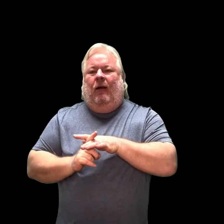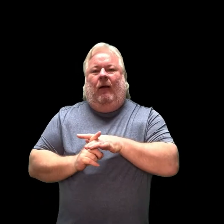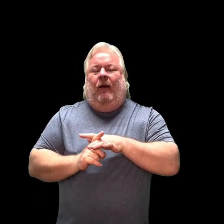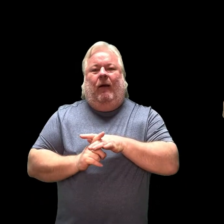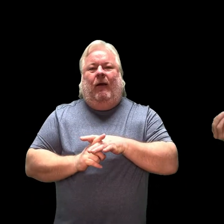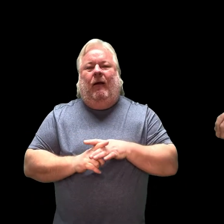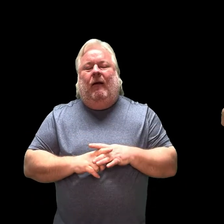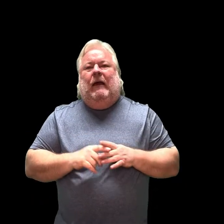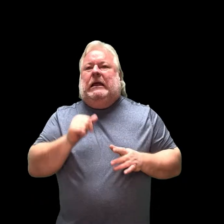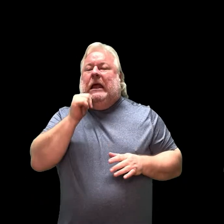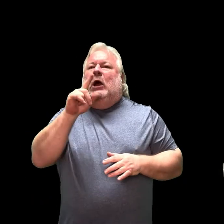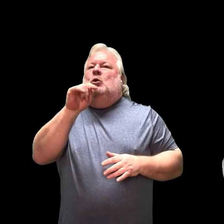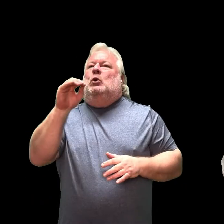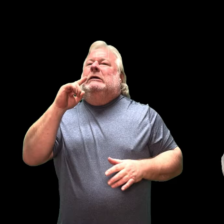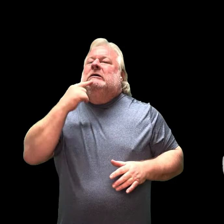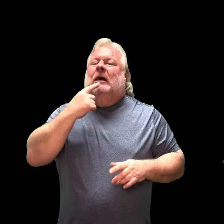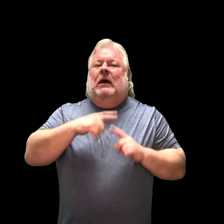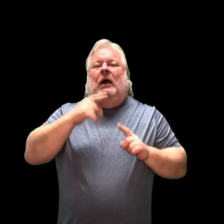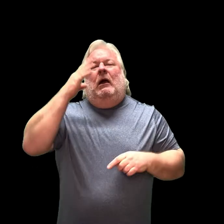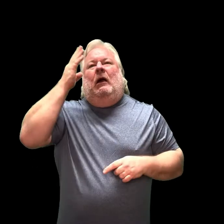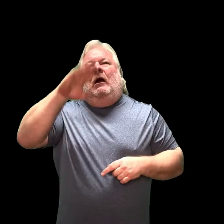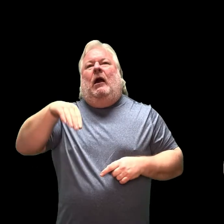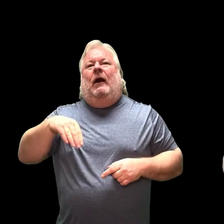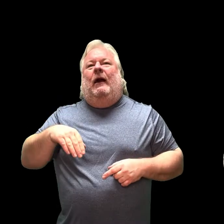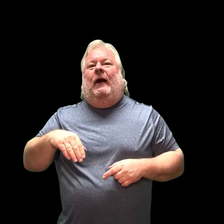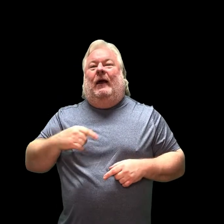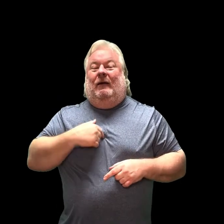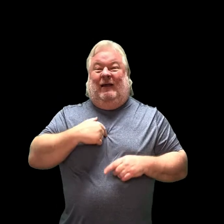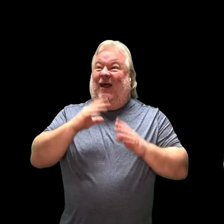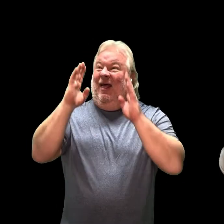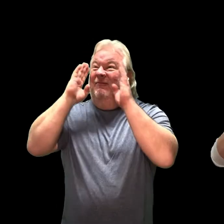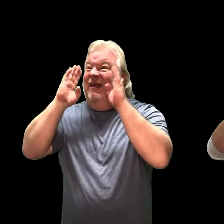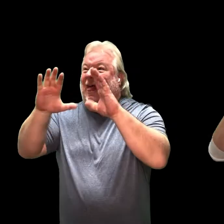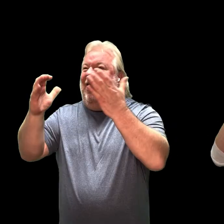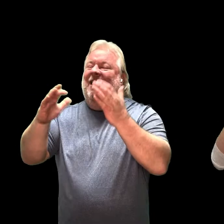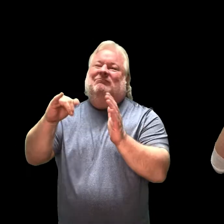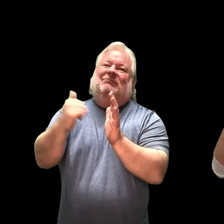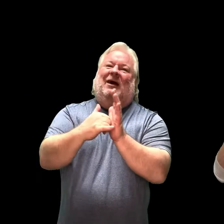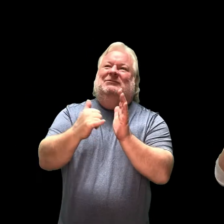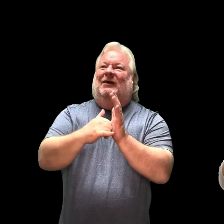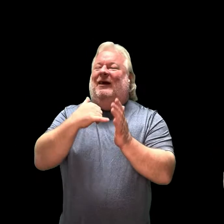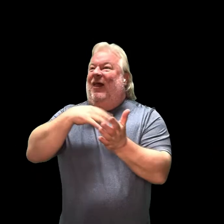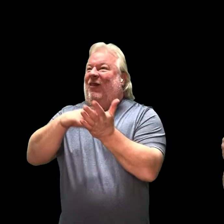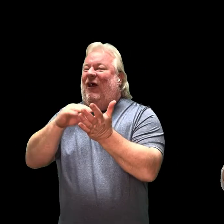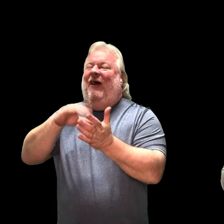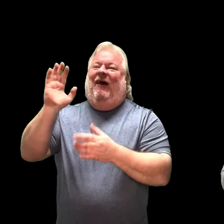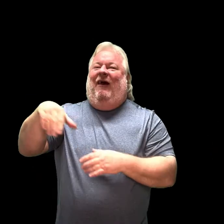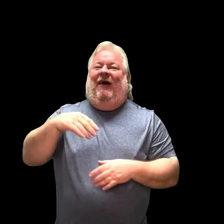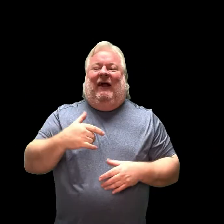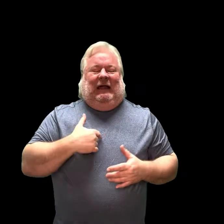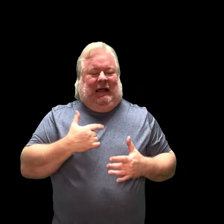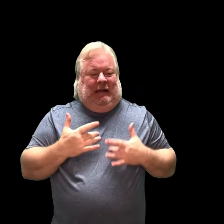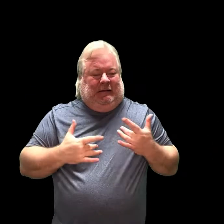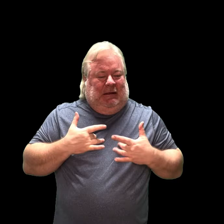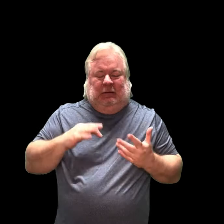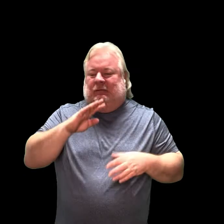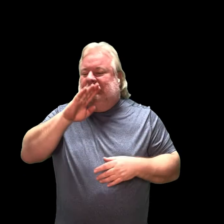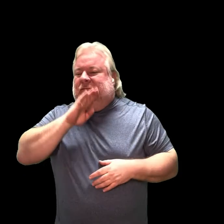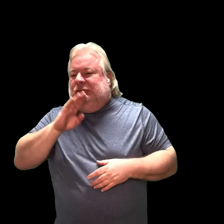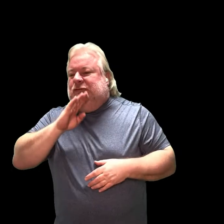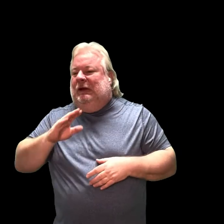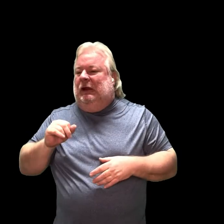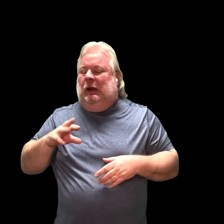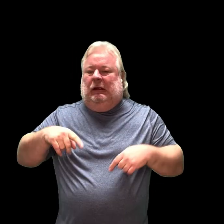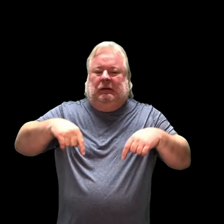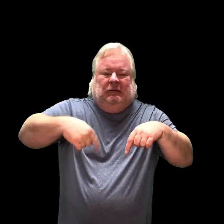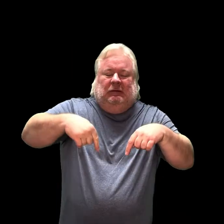not really intense, but you just know you're not ready to learn. You're either like really happy or anxious or a little frustrated.